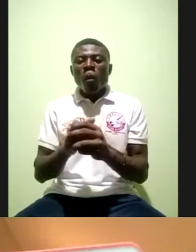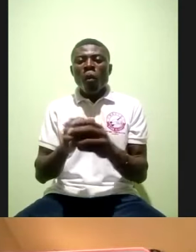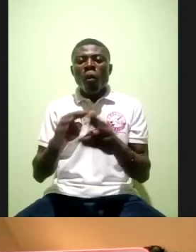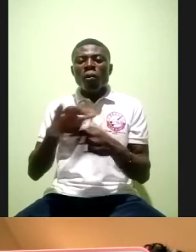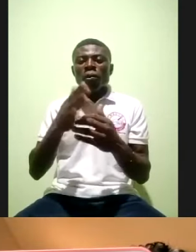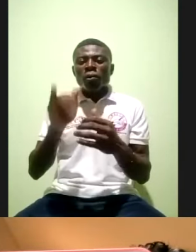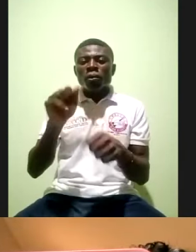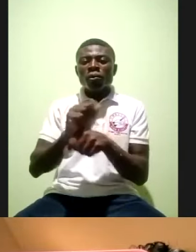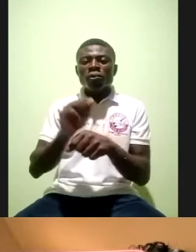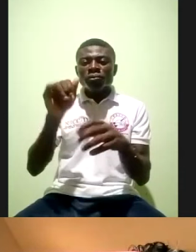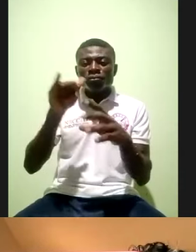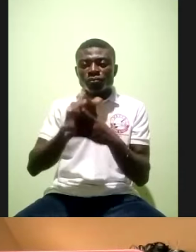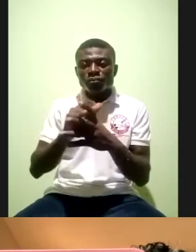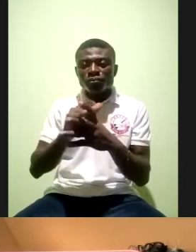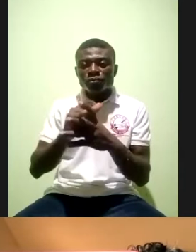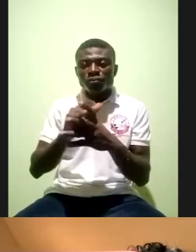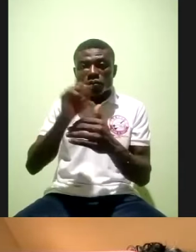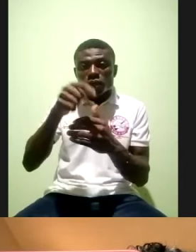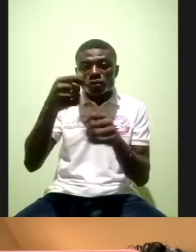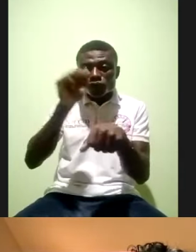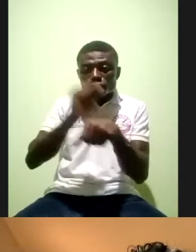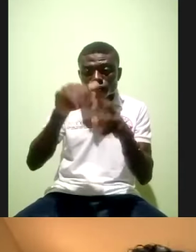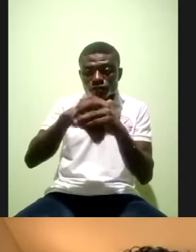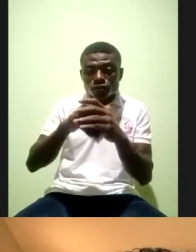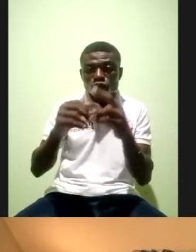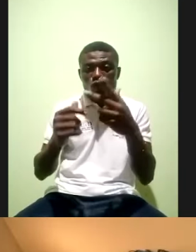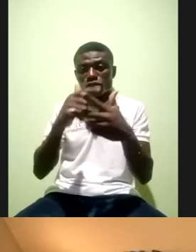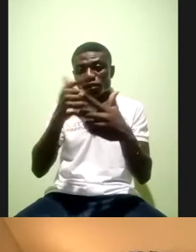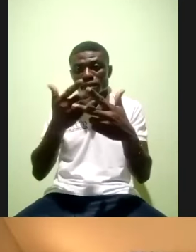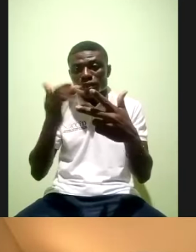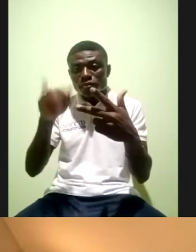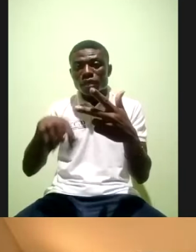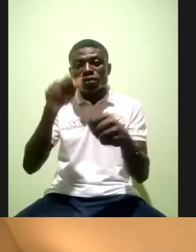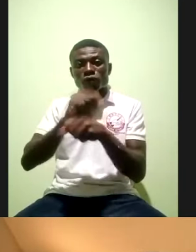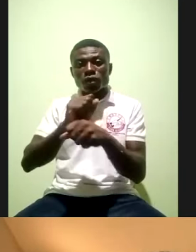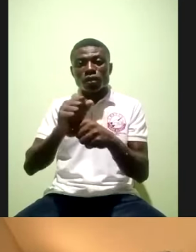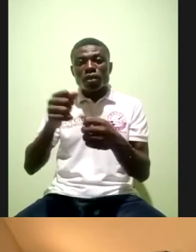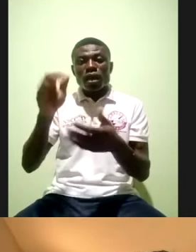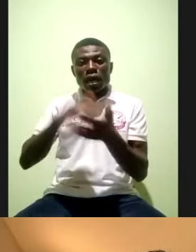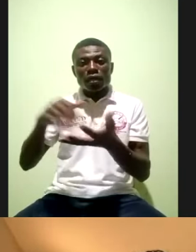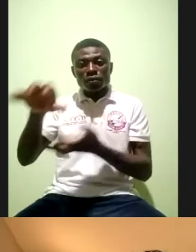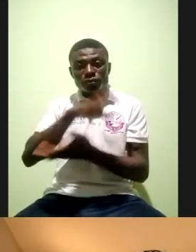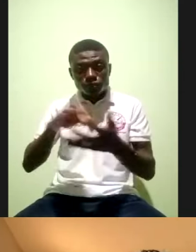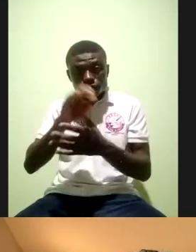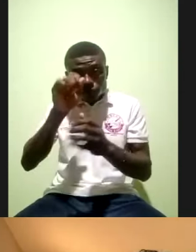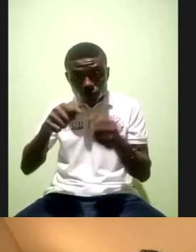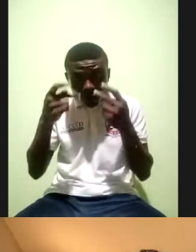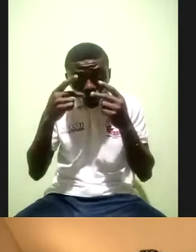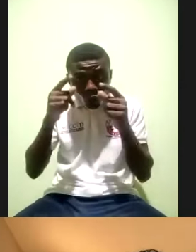common parts of division, what we show 3 times. So this is again confusion, and this sign can be seen as